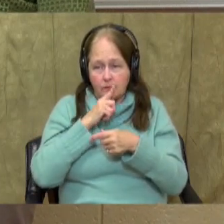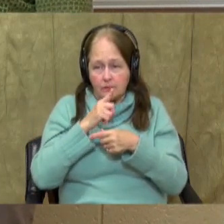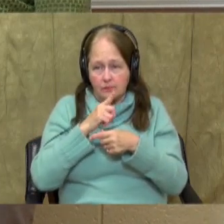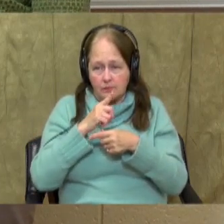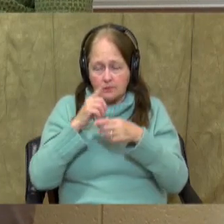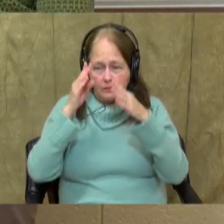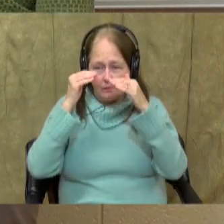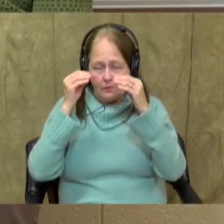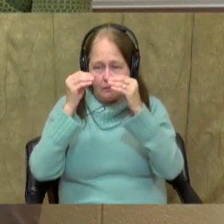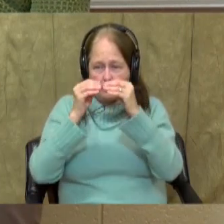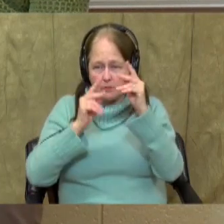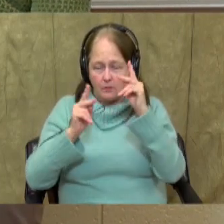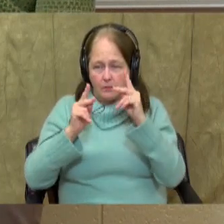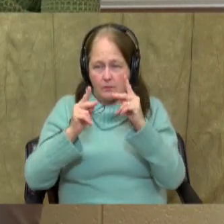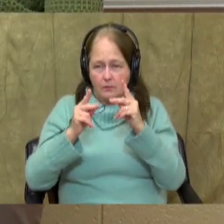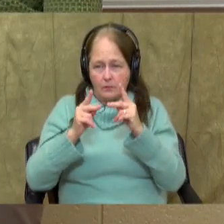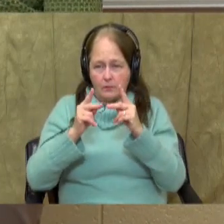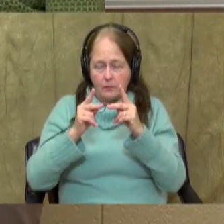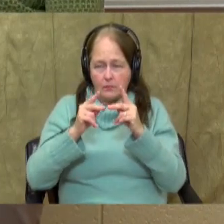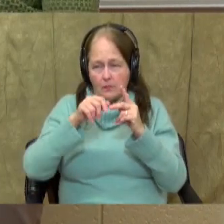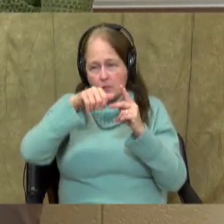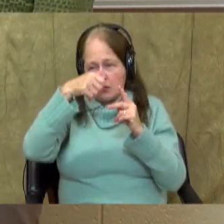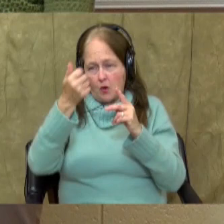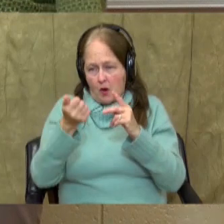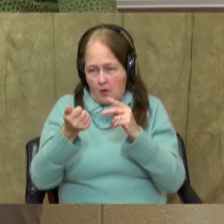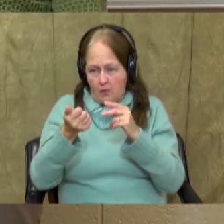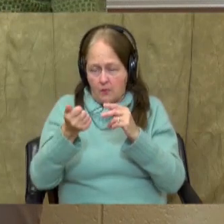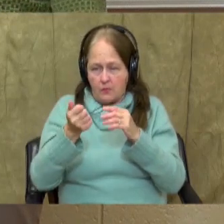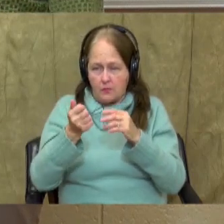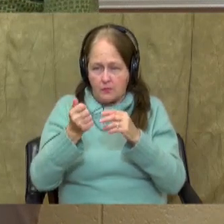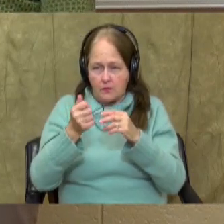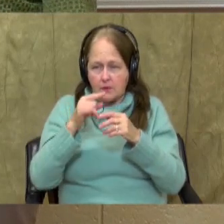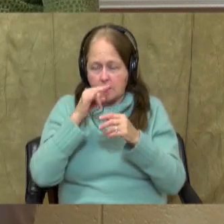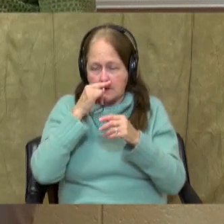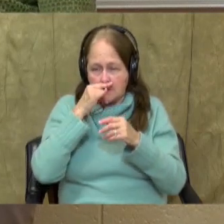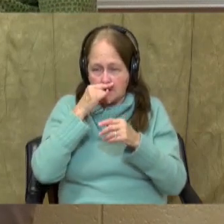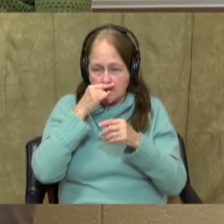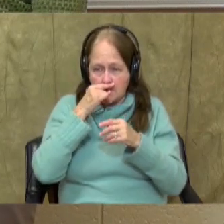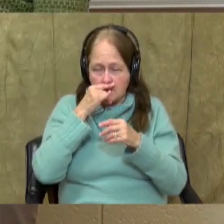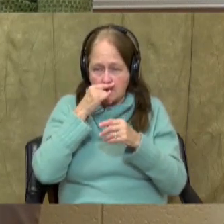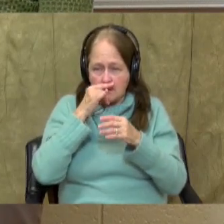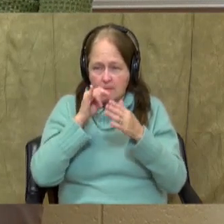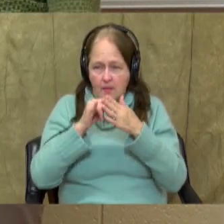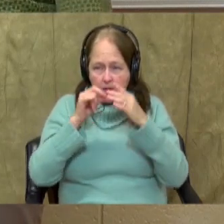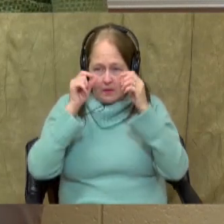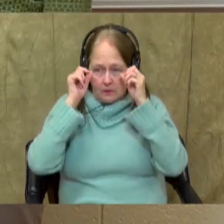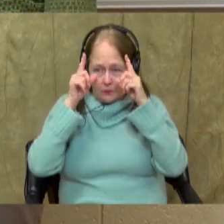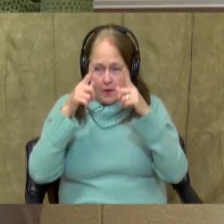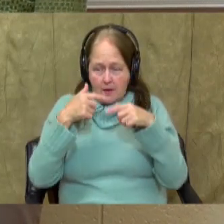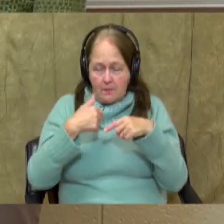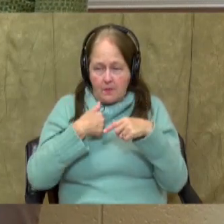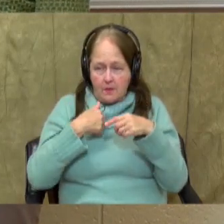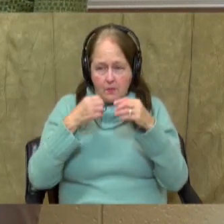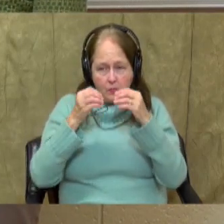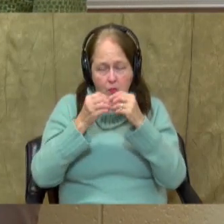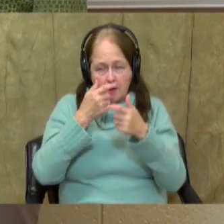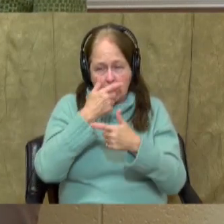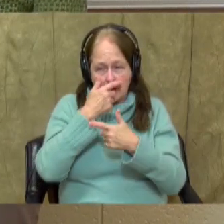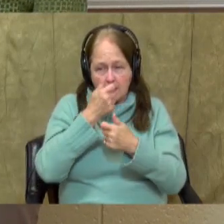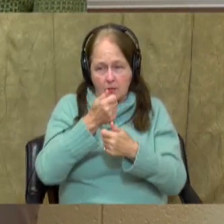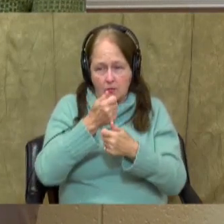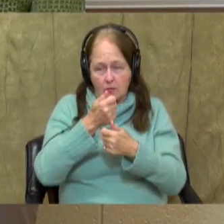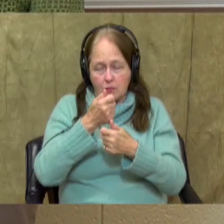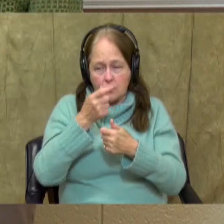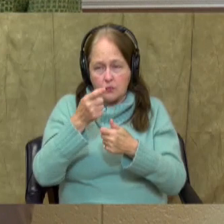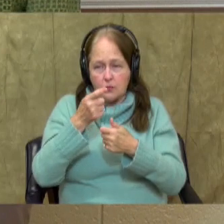I expected more people to like the other type, talking about kids. So that one kind of surprised me. You can find out some interesting